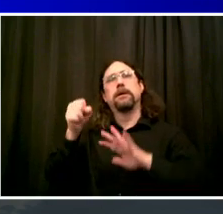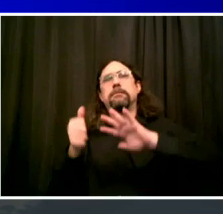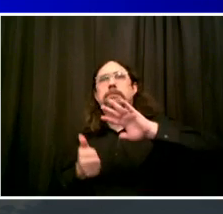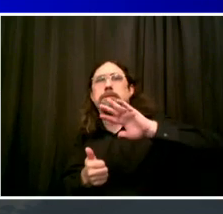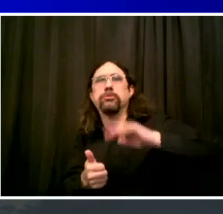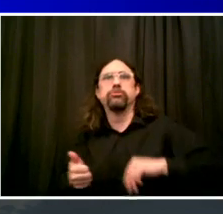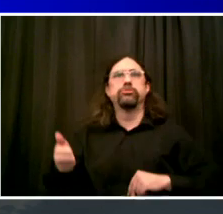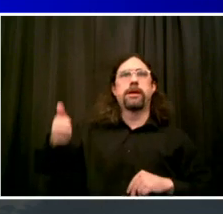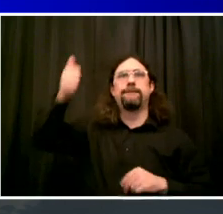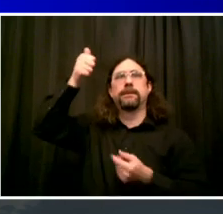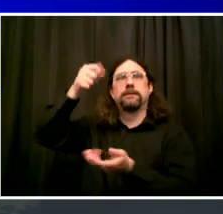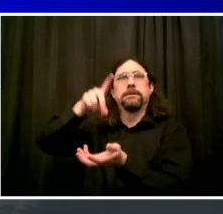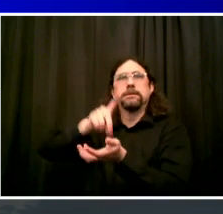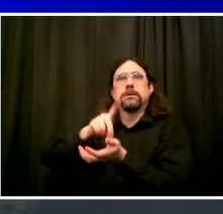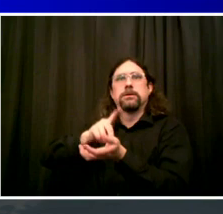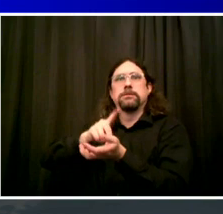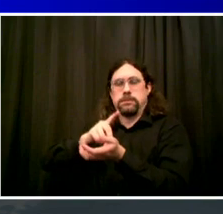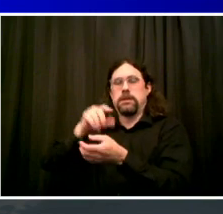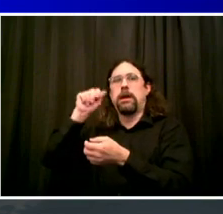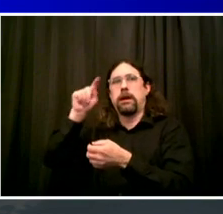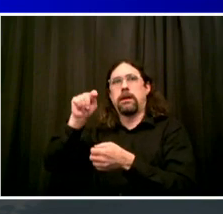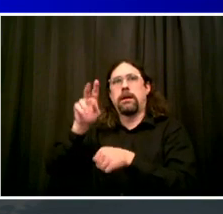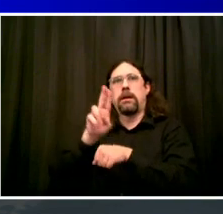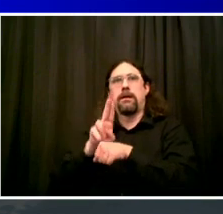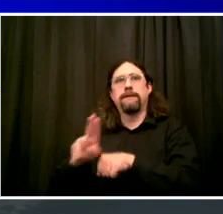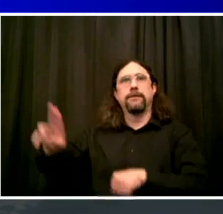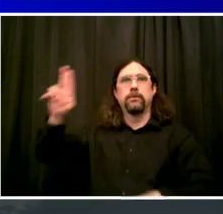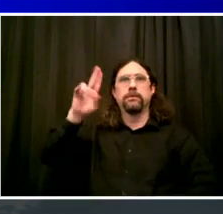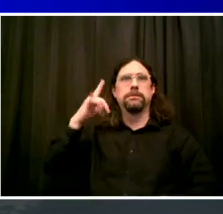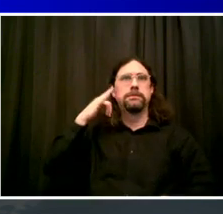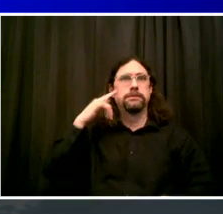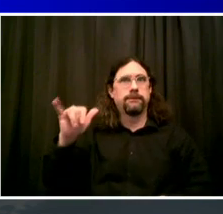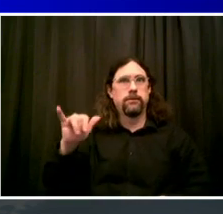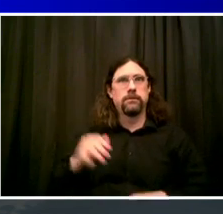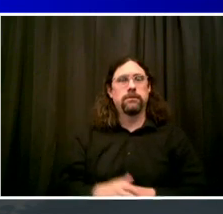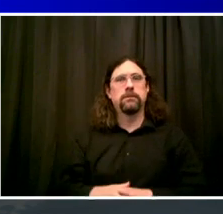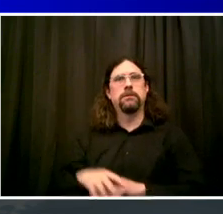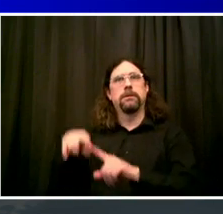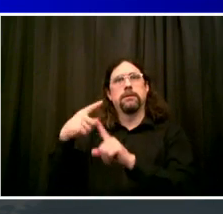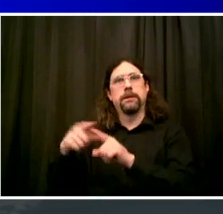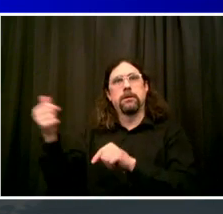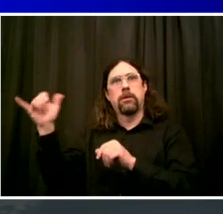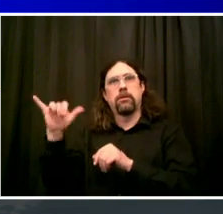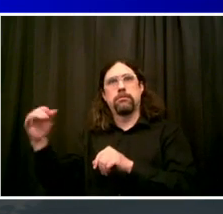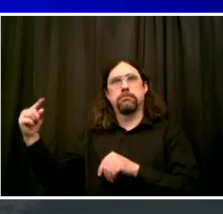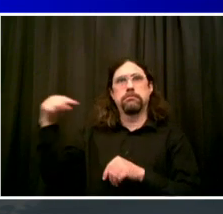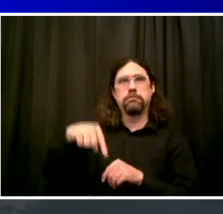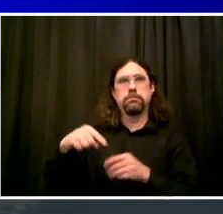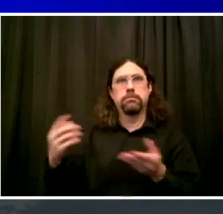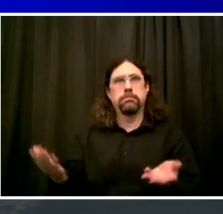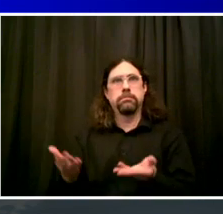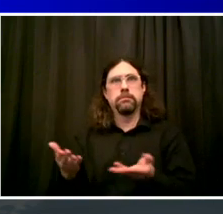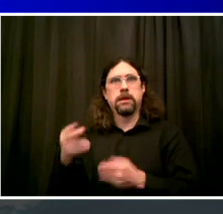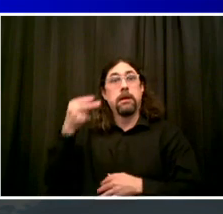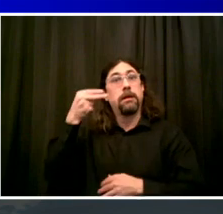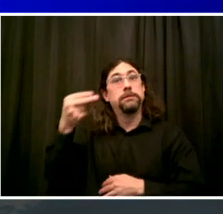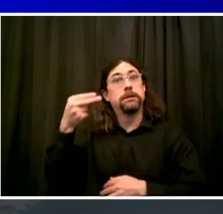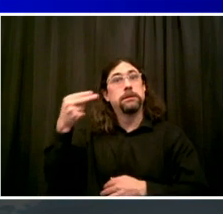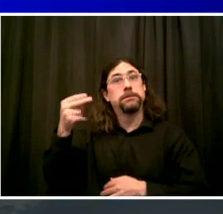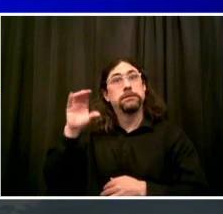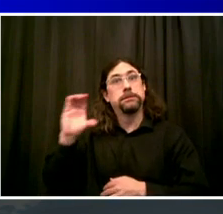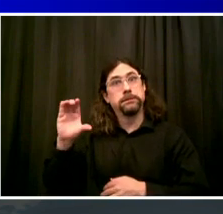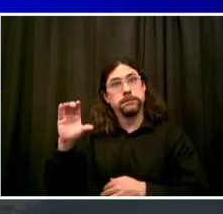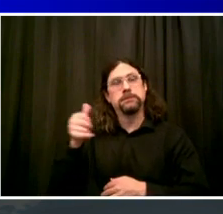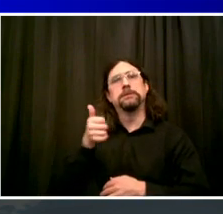and Hospitals, her focus was on teaching residents, teaching doctors to care for the whole person, to care for the patient